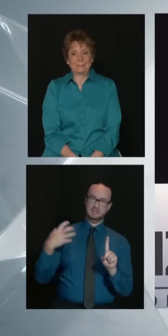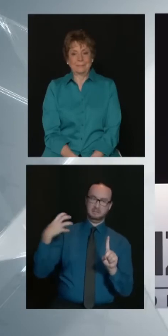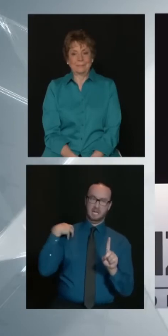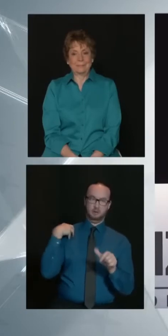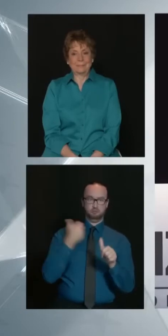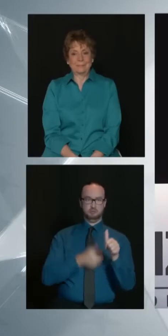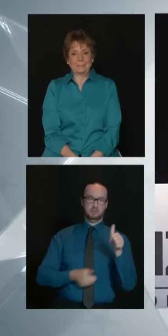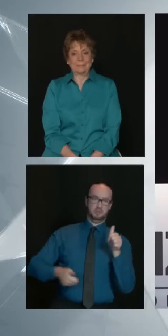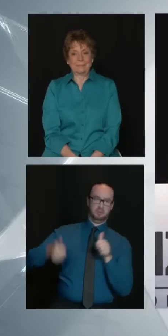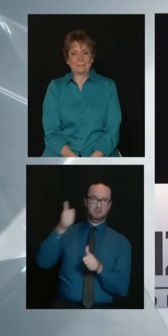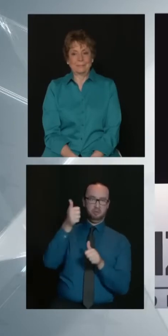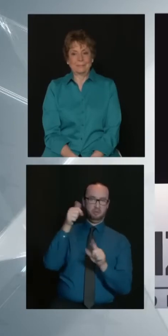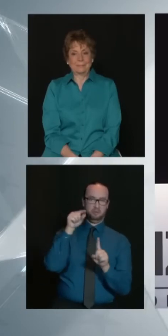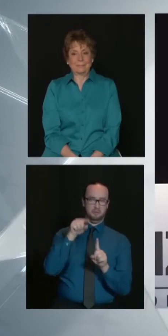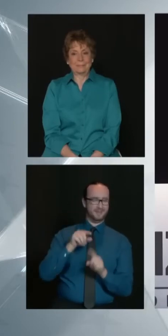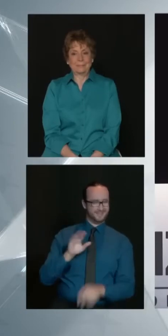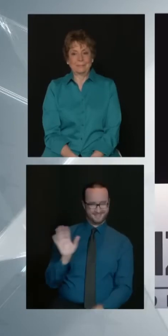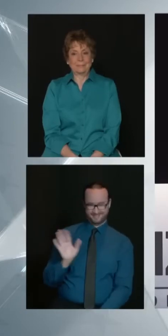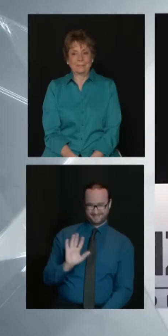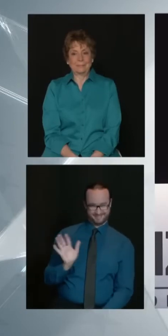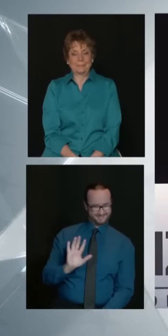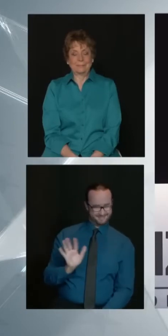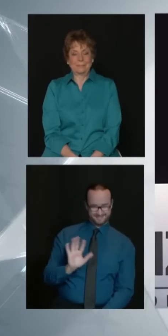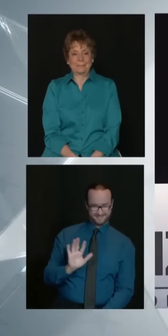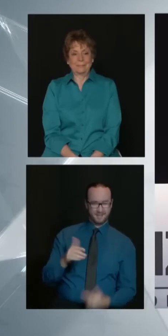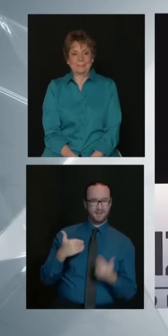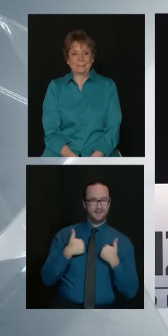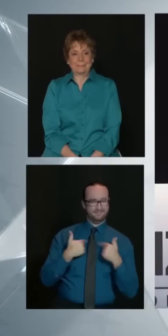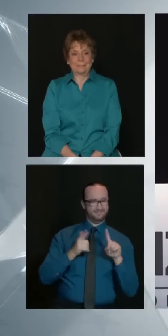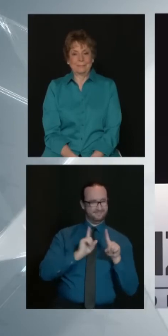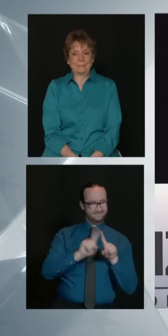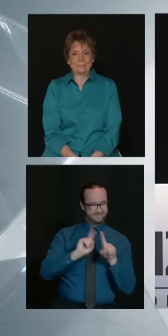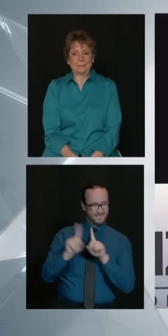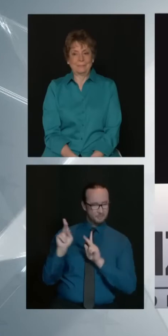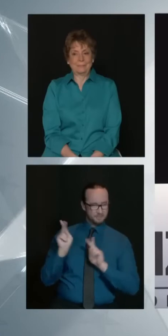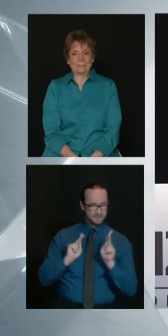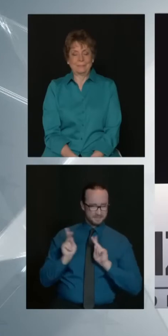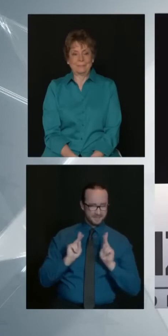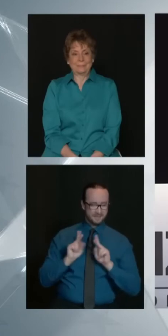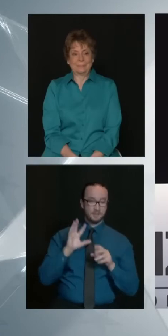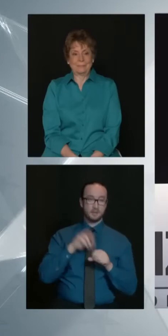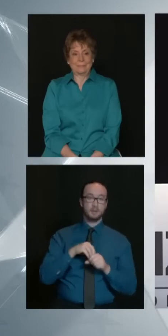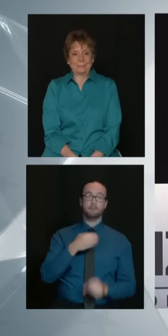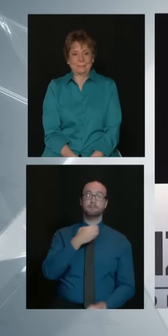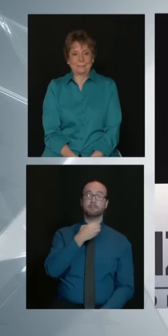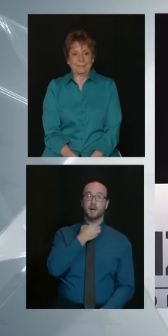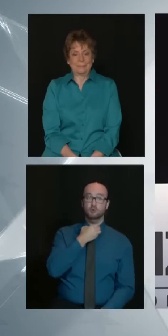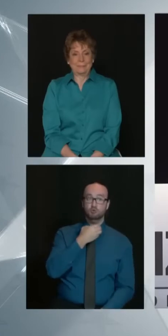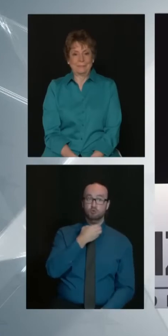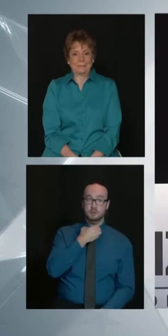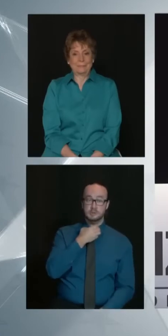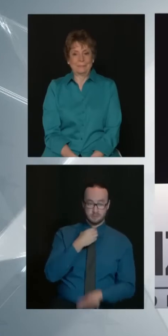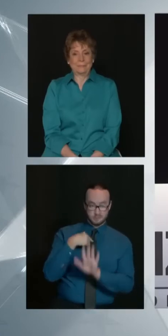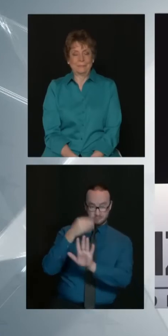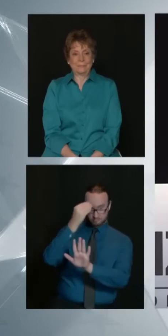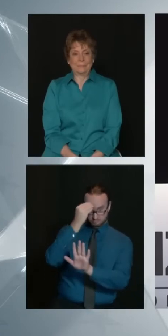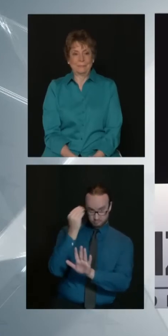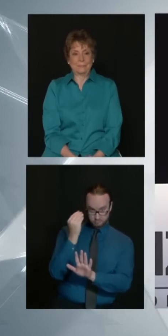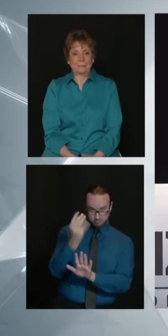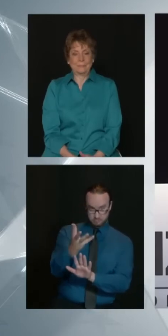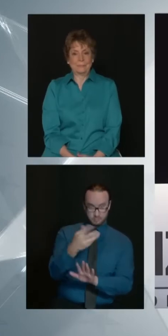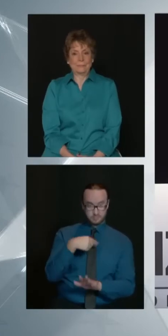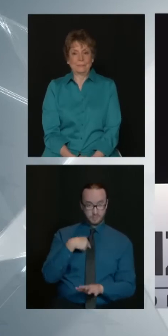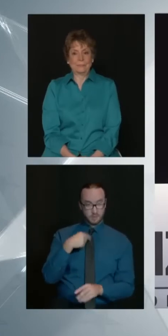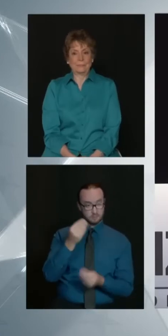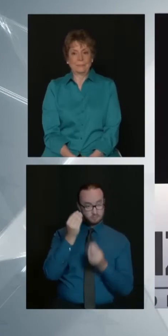military. I've had many interactions with Marine Corps officers, and I can tell you, very squared away group. I have nothing but